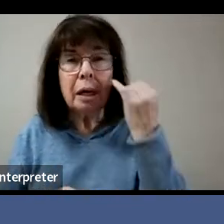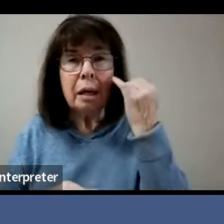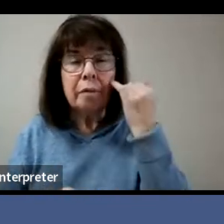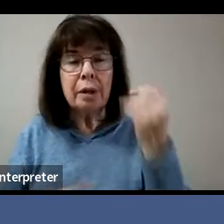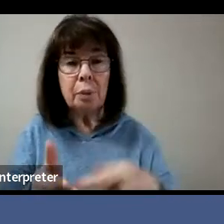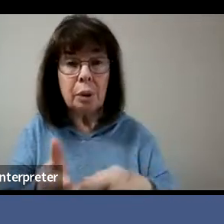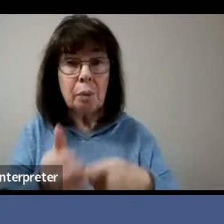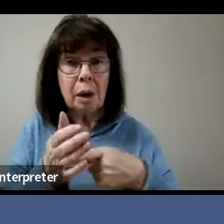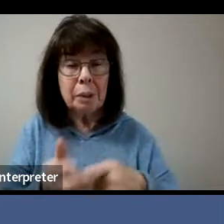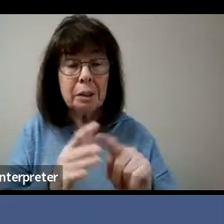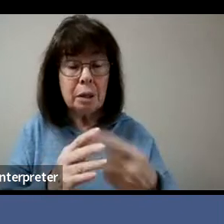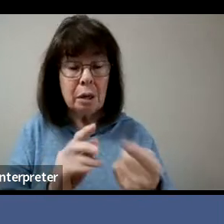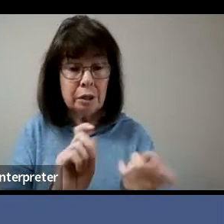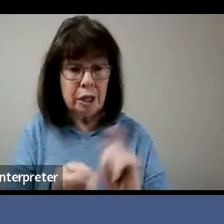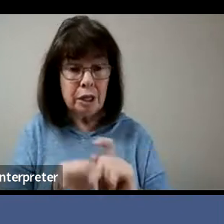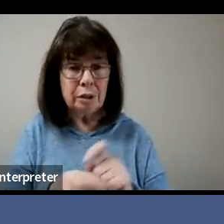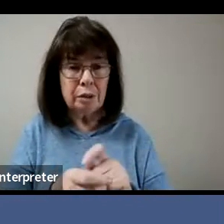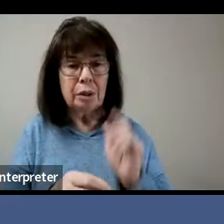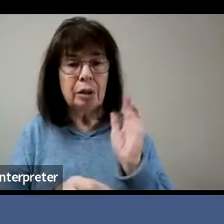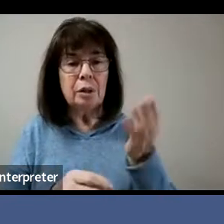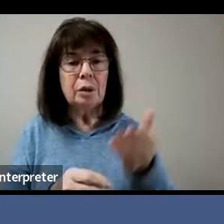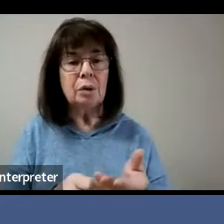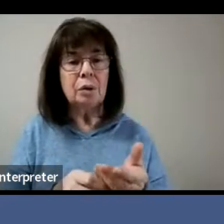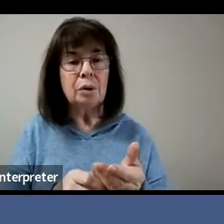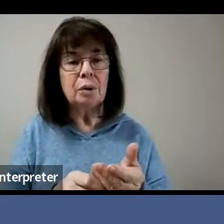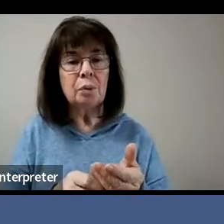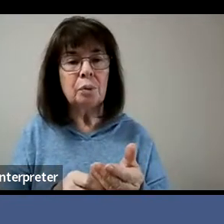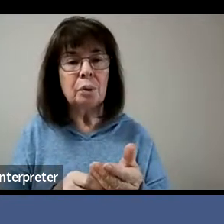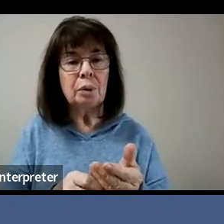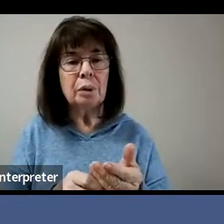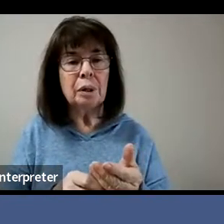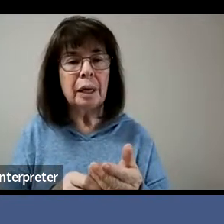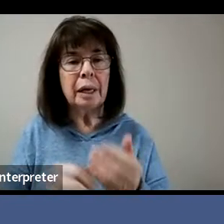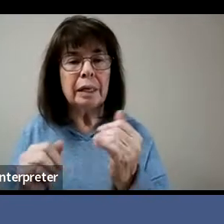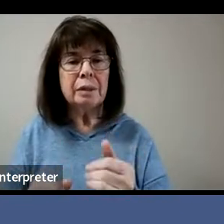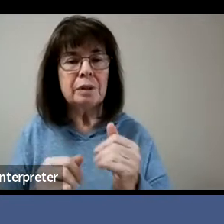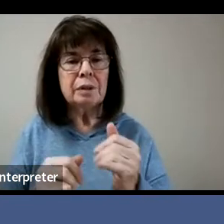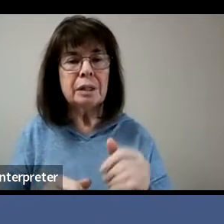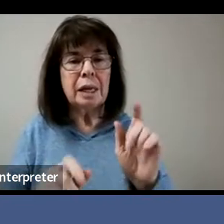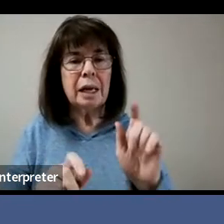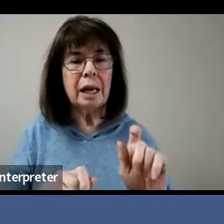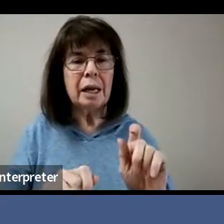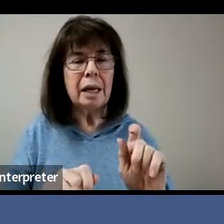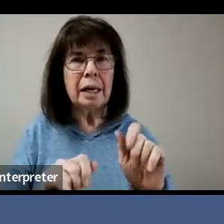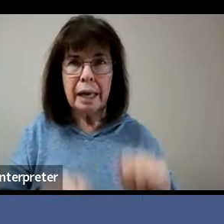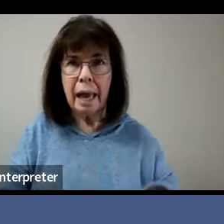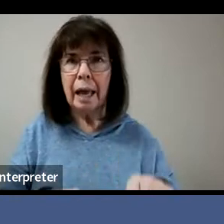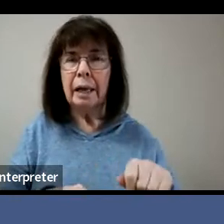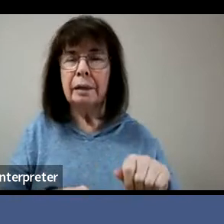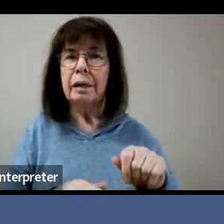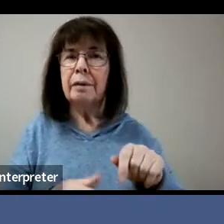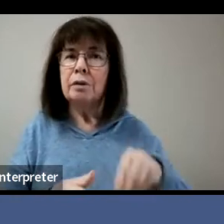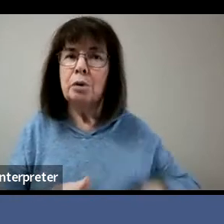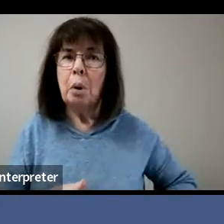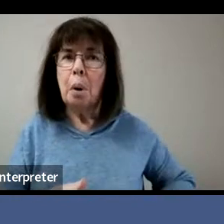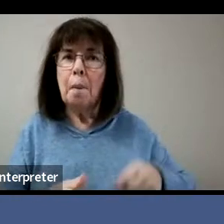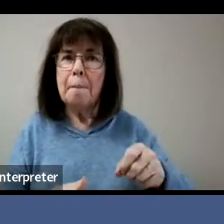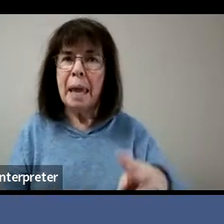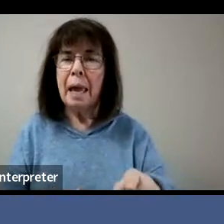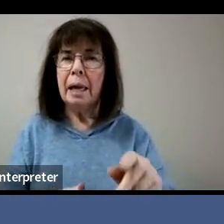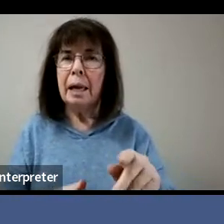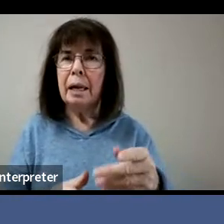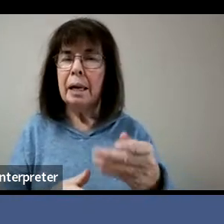changing with regards to redetermination and individuals having the affordability to pay for Paxlovid, et cetera,